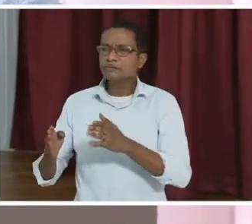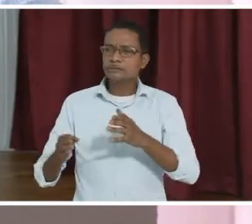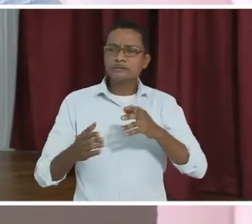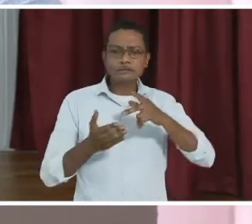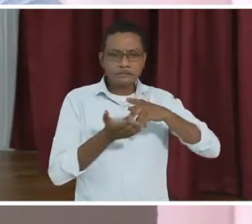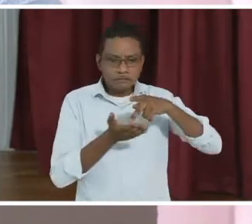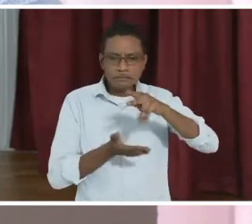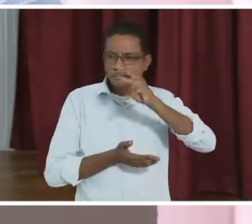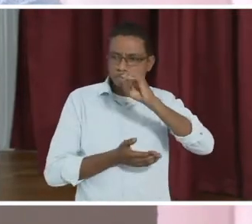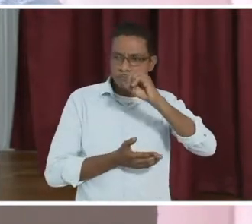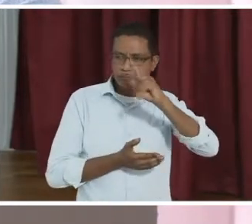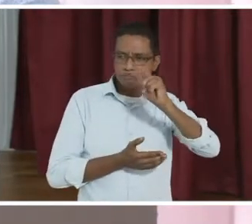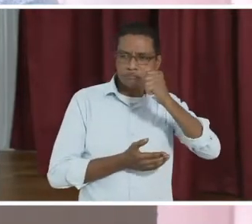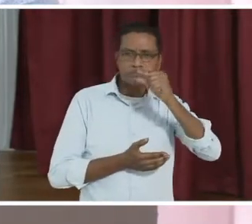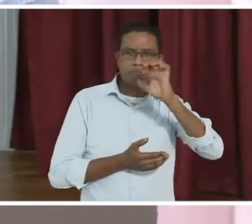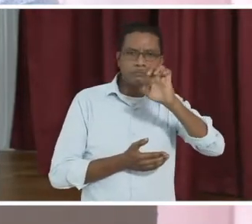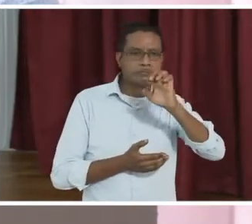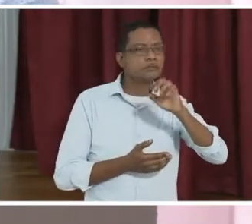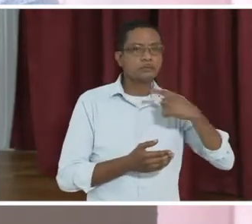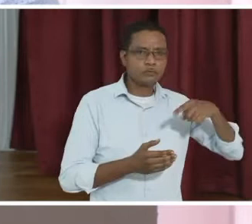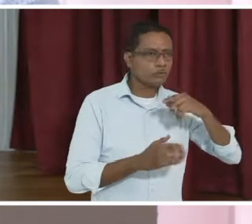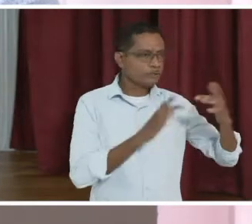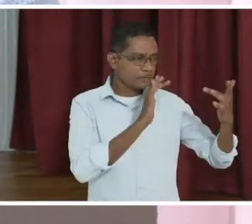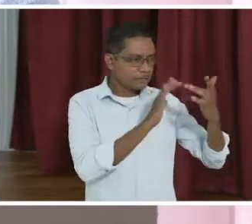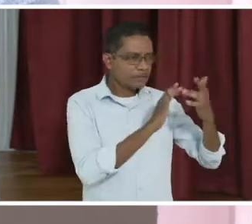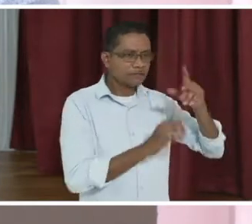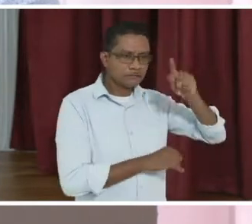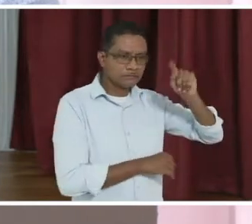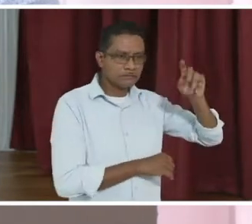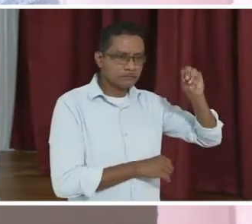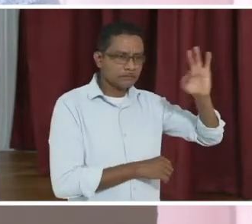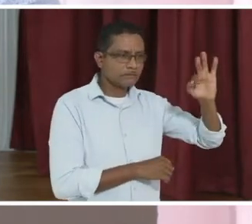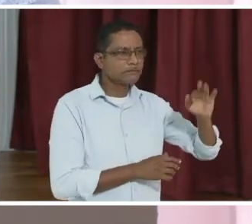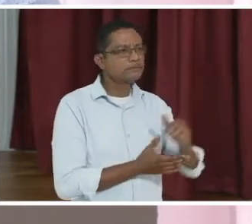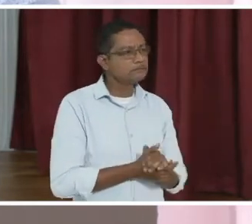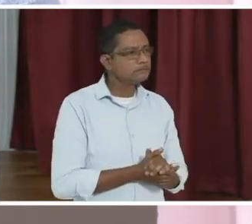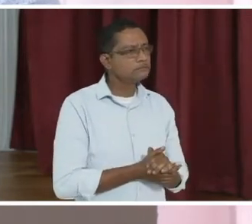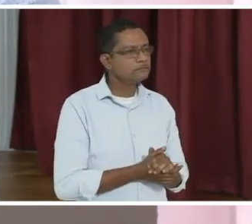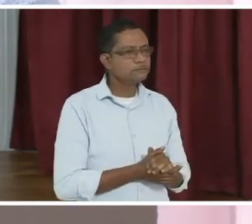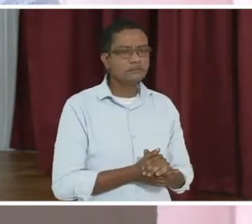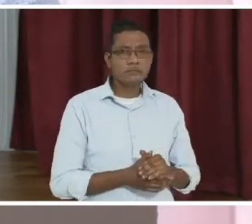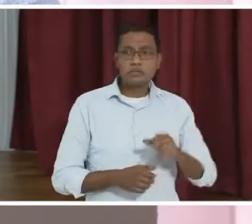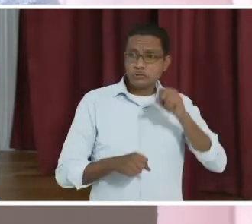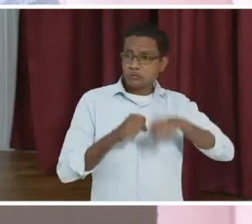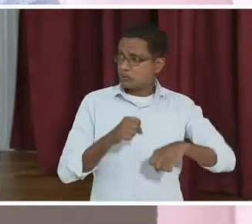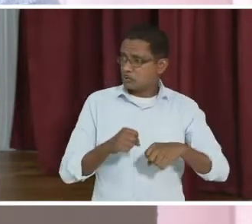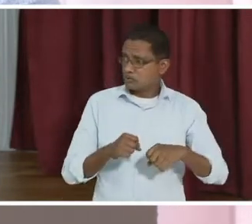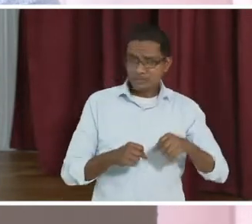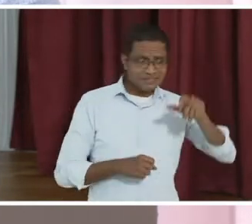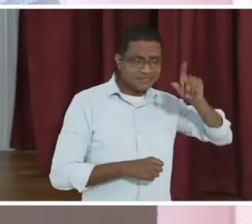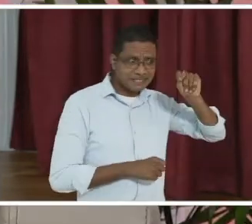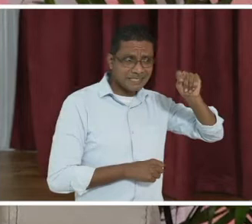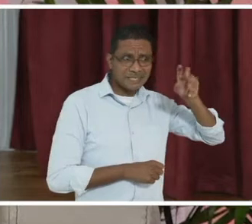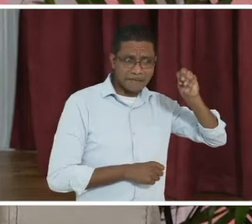in addition to any other financial institution. So it's actually a partnership, Morrissa. That means you're